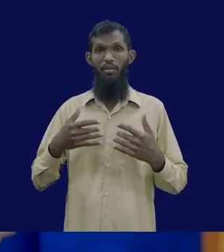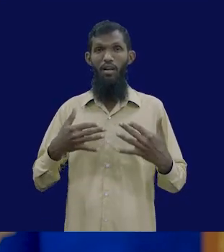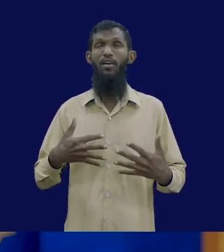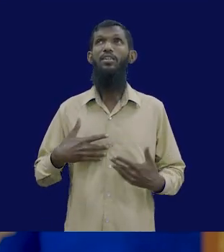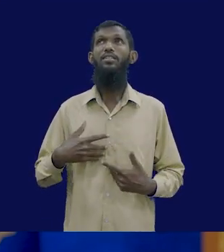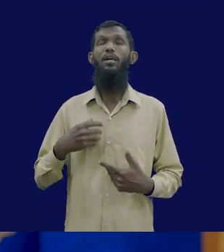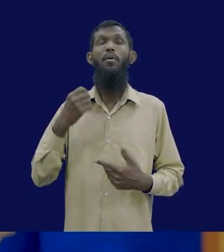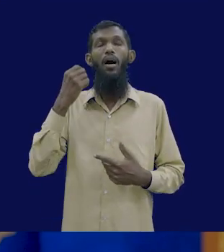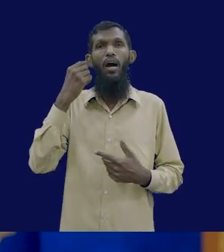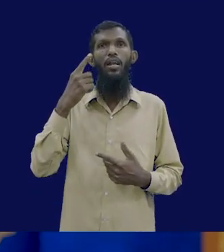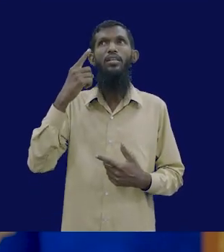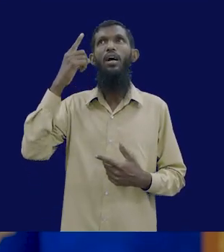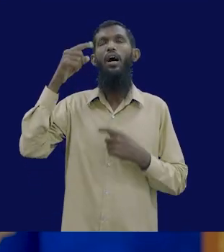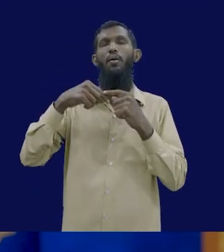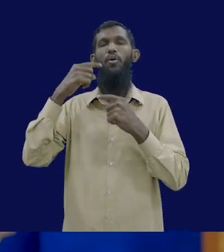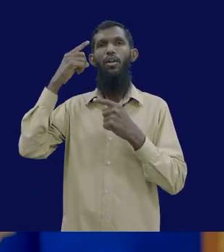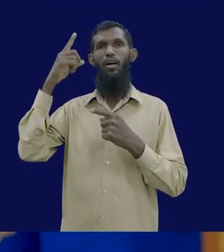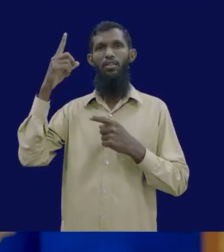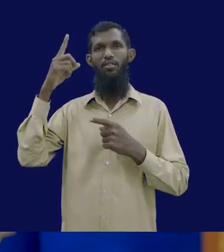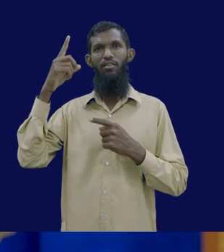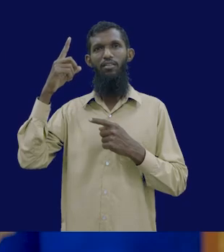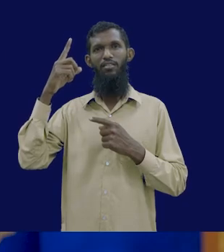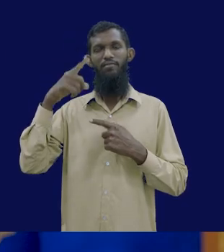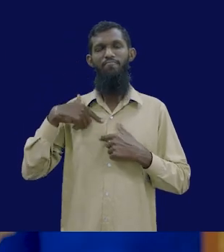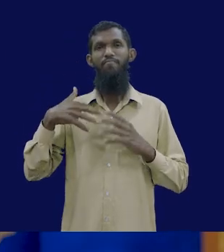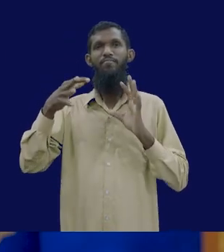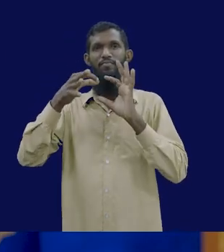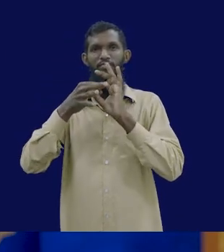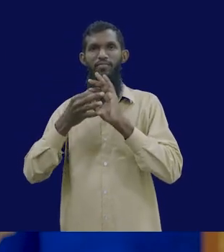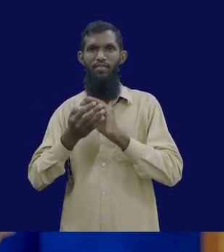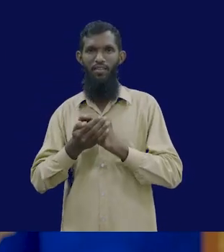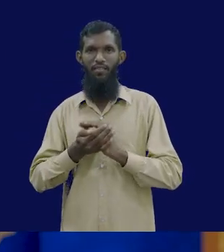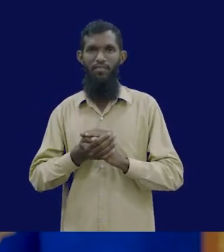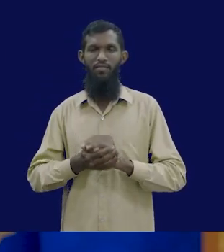fasting is a means to realize consciousness of Allah subhanahu wa ta'ala,